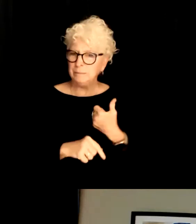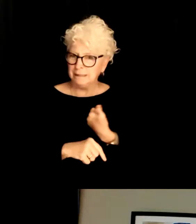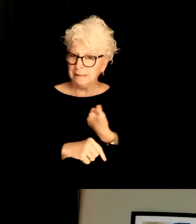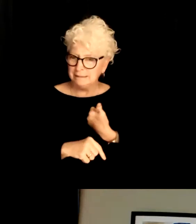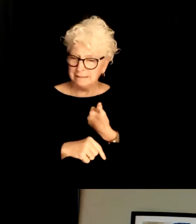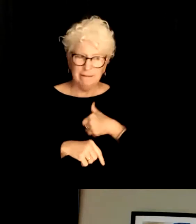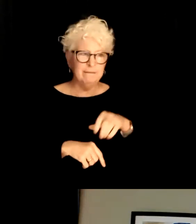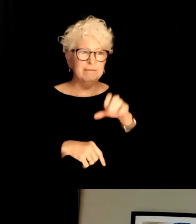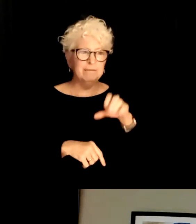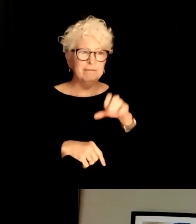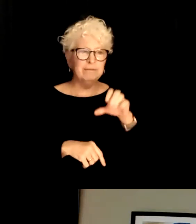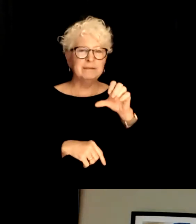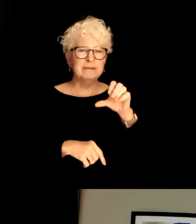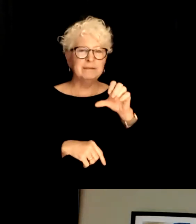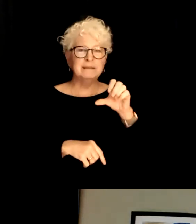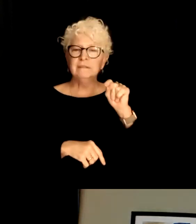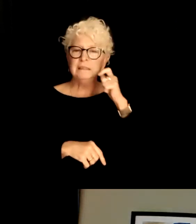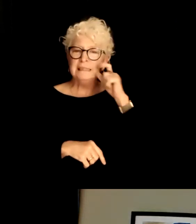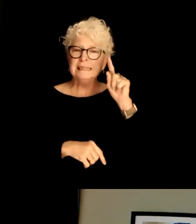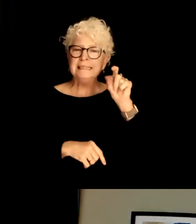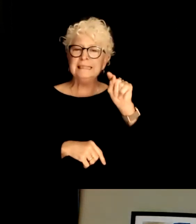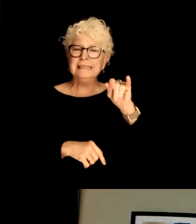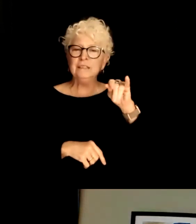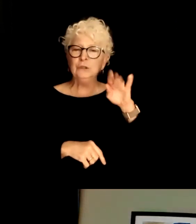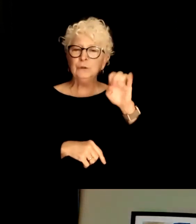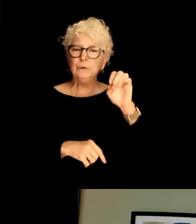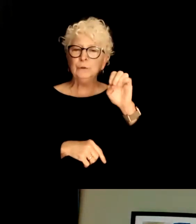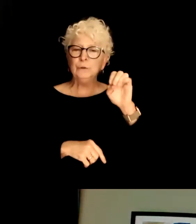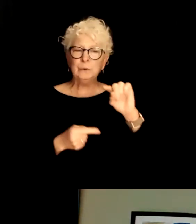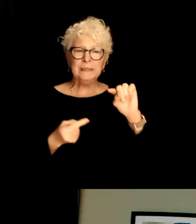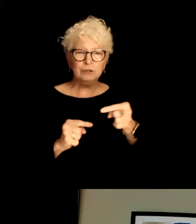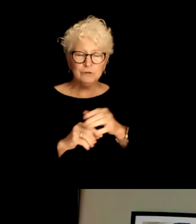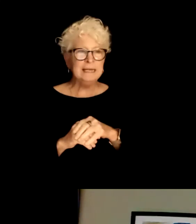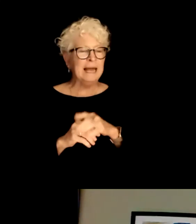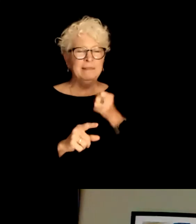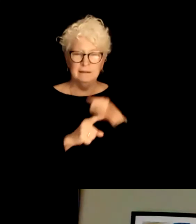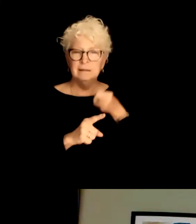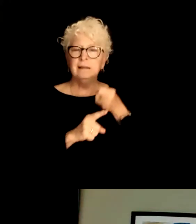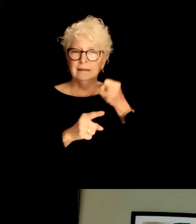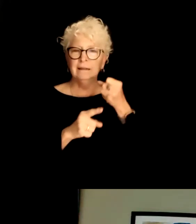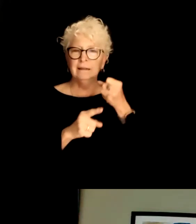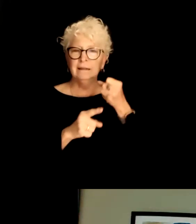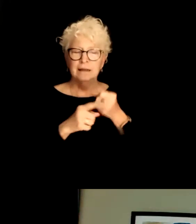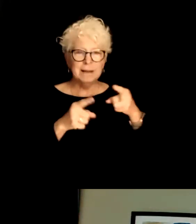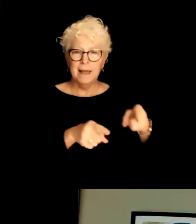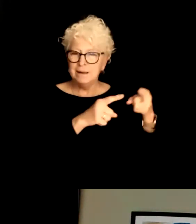so like Jen, my story is pretty episodic. It's got twists and turns, heroes and villains.